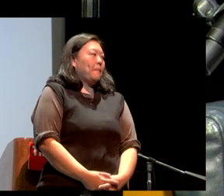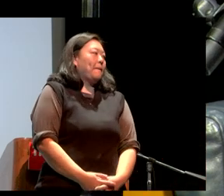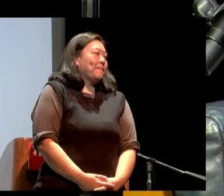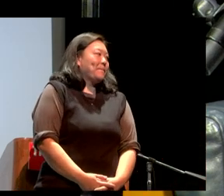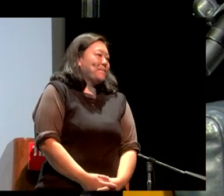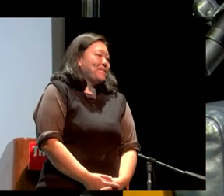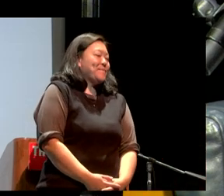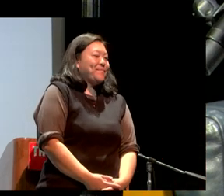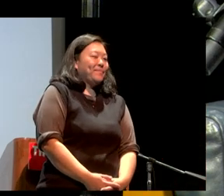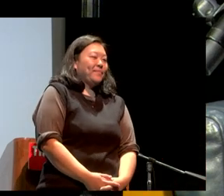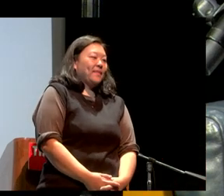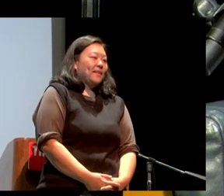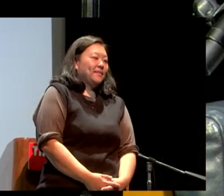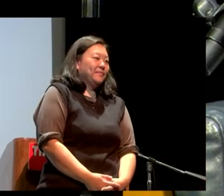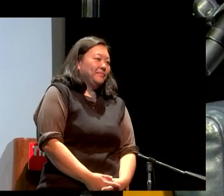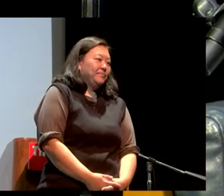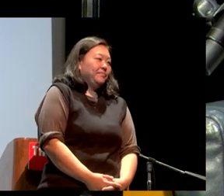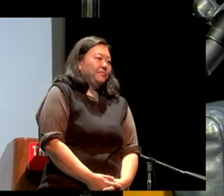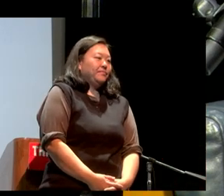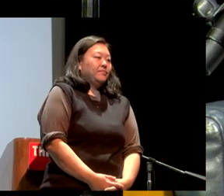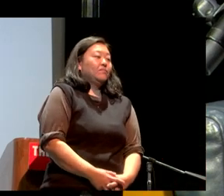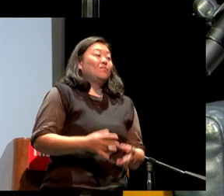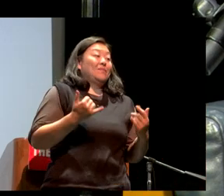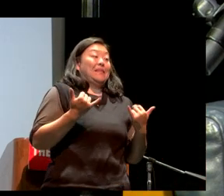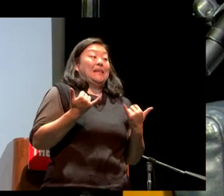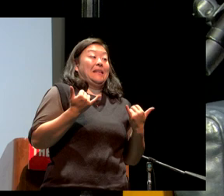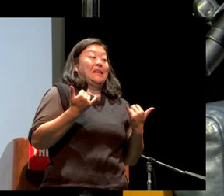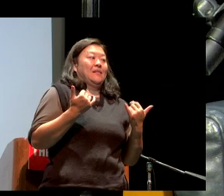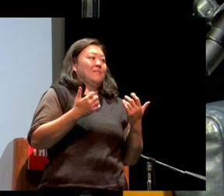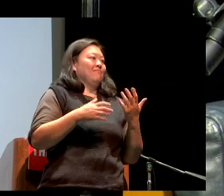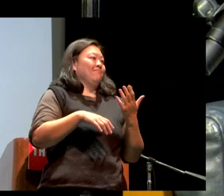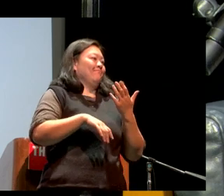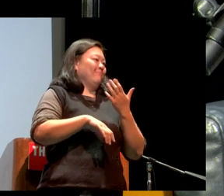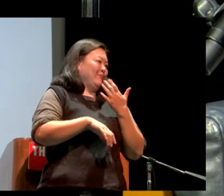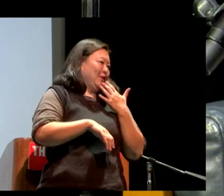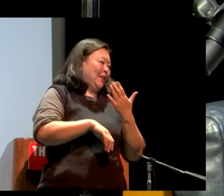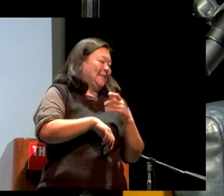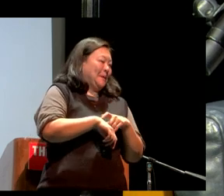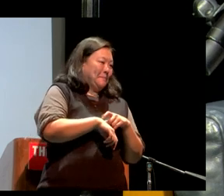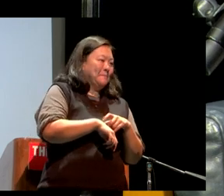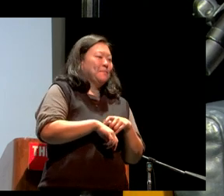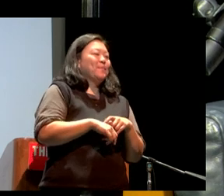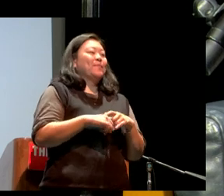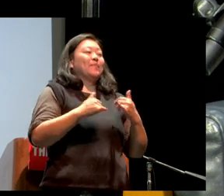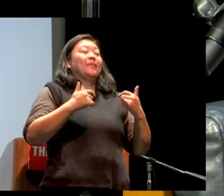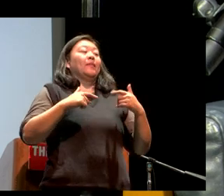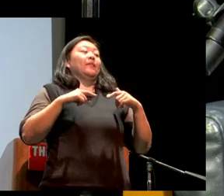the good old-fashioned microphone process. So could,